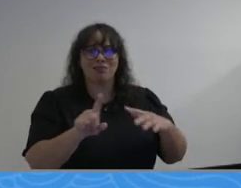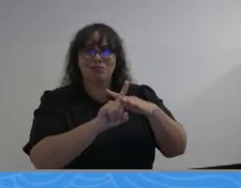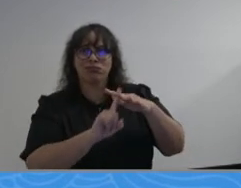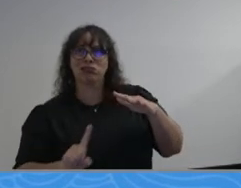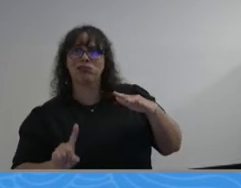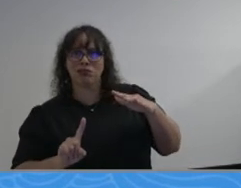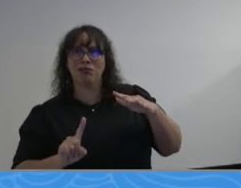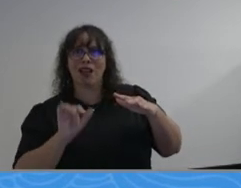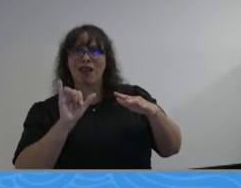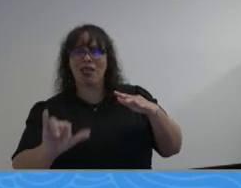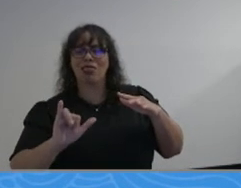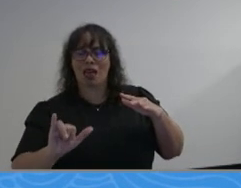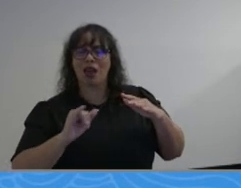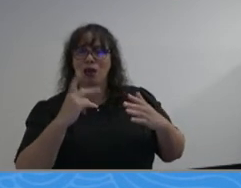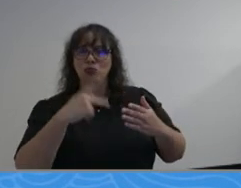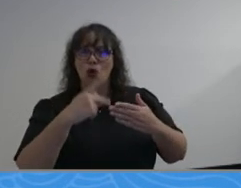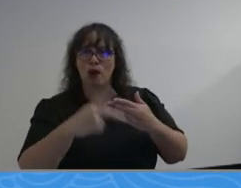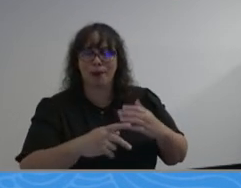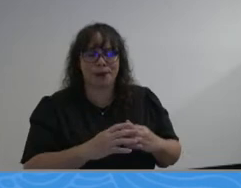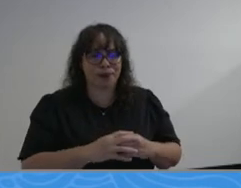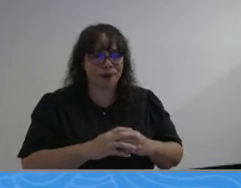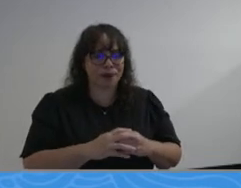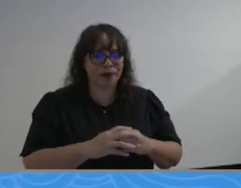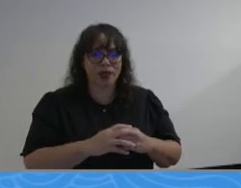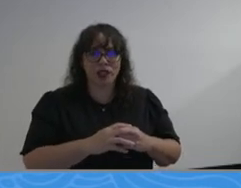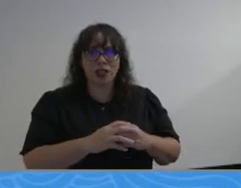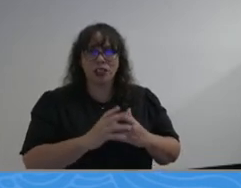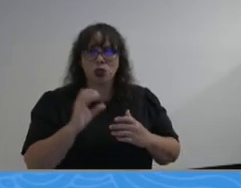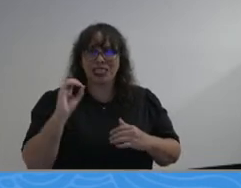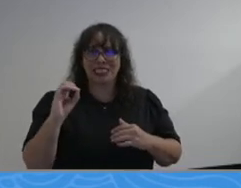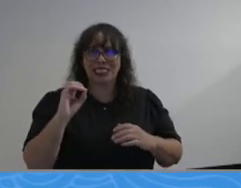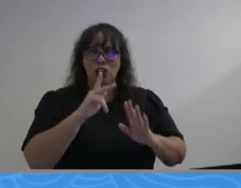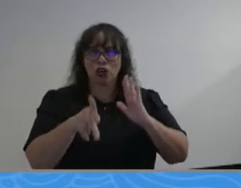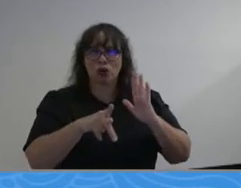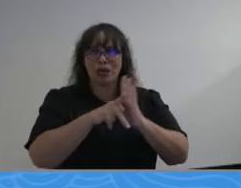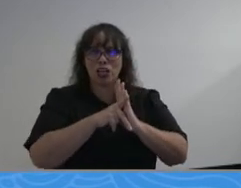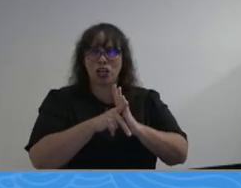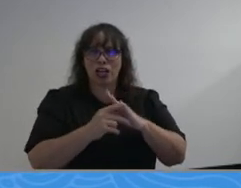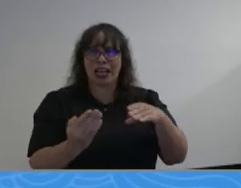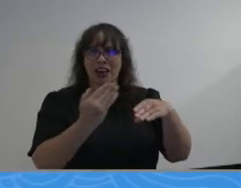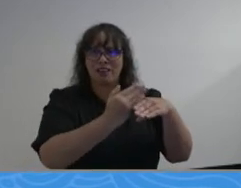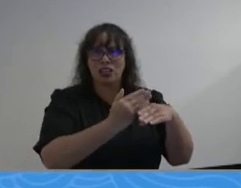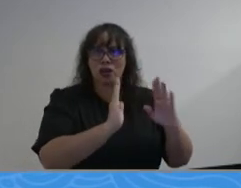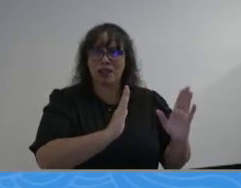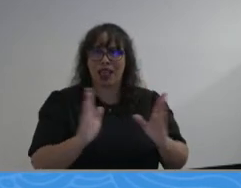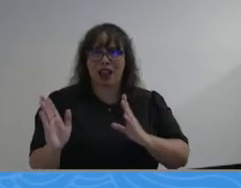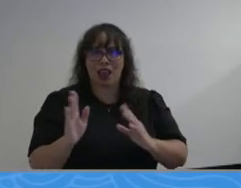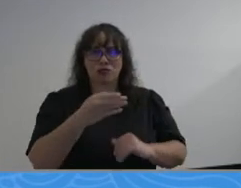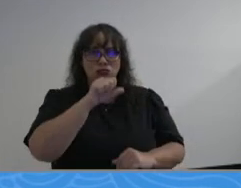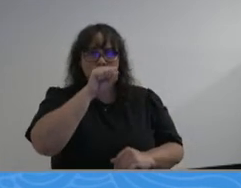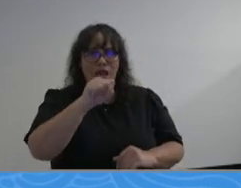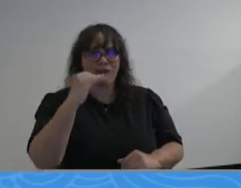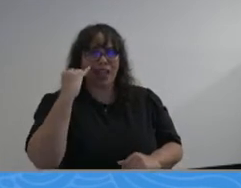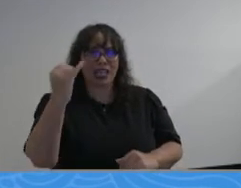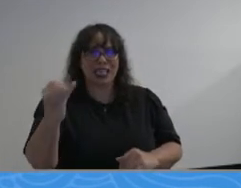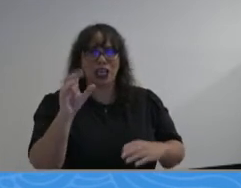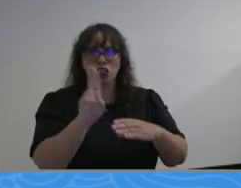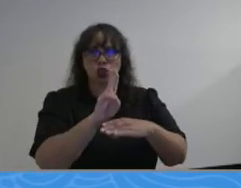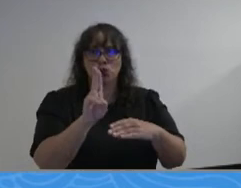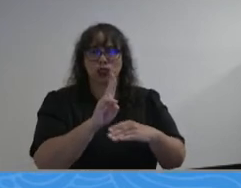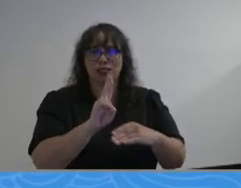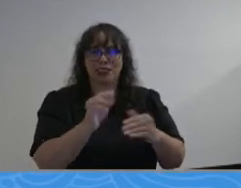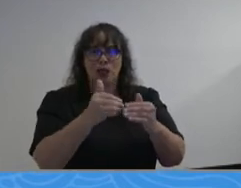sinking within that program. So that sort of zero period intervention that we're planning, I love the idea of using that as